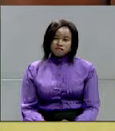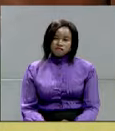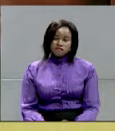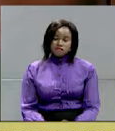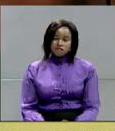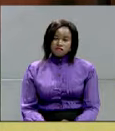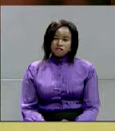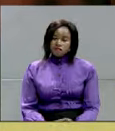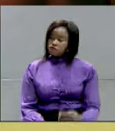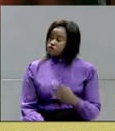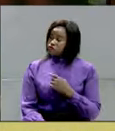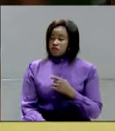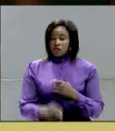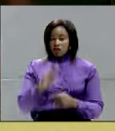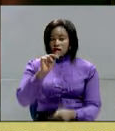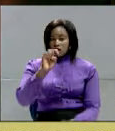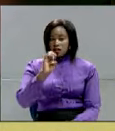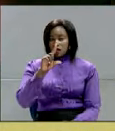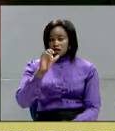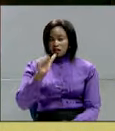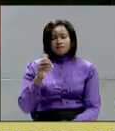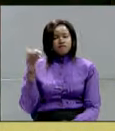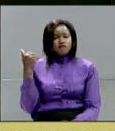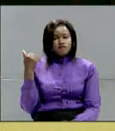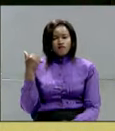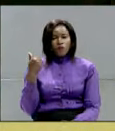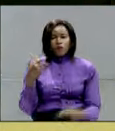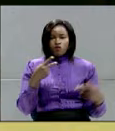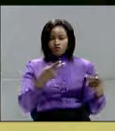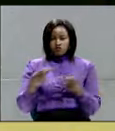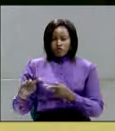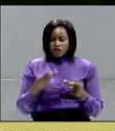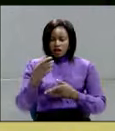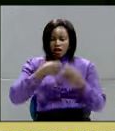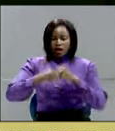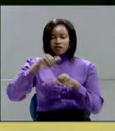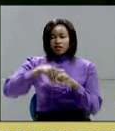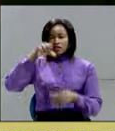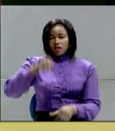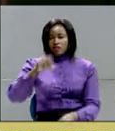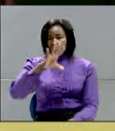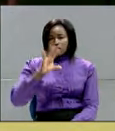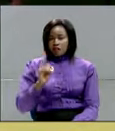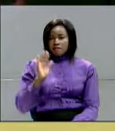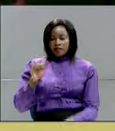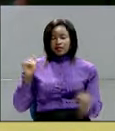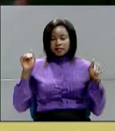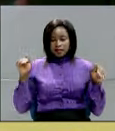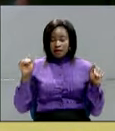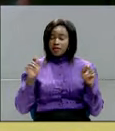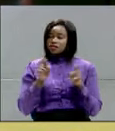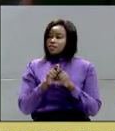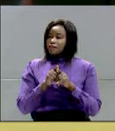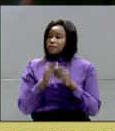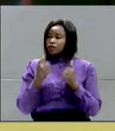This is Neria, a late 1990s movie, acted in the southern African country of Zimbabwe, with a